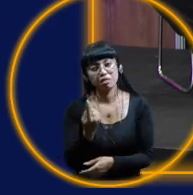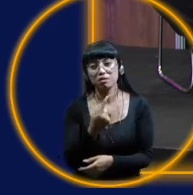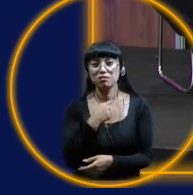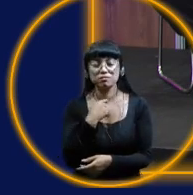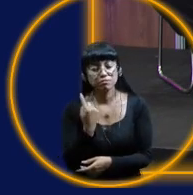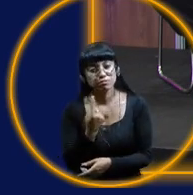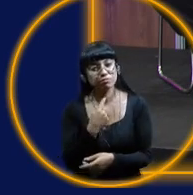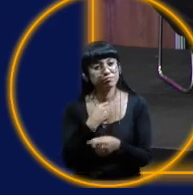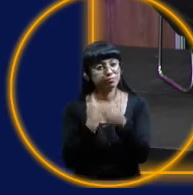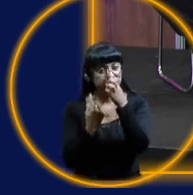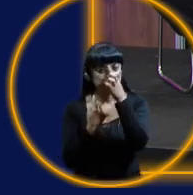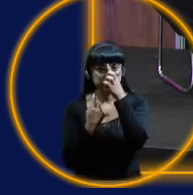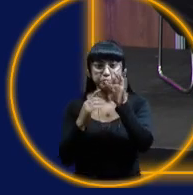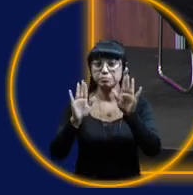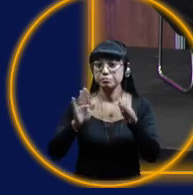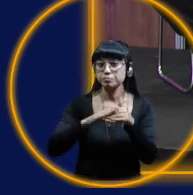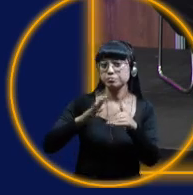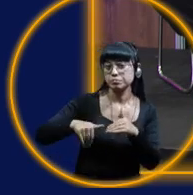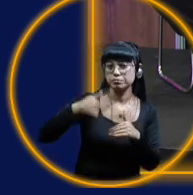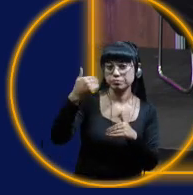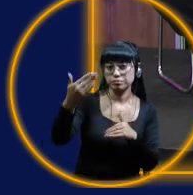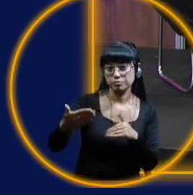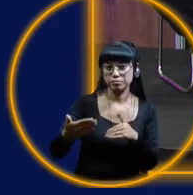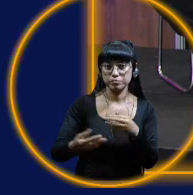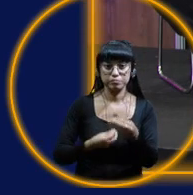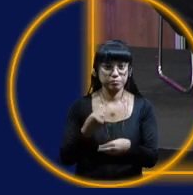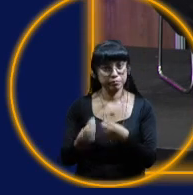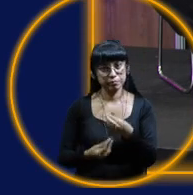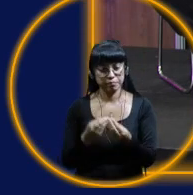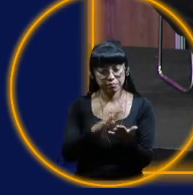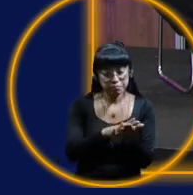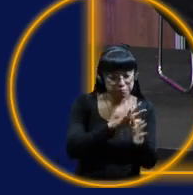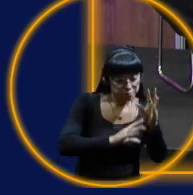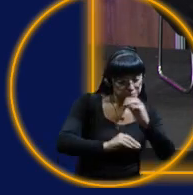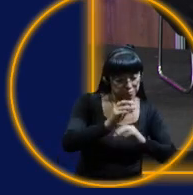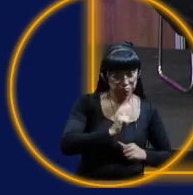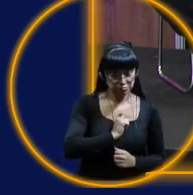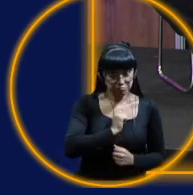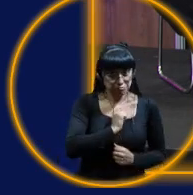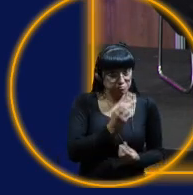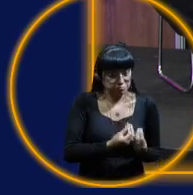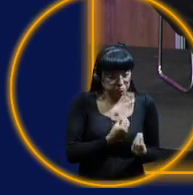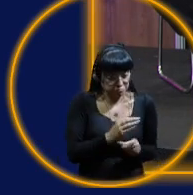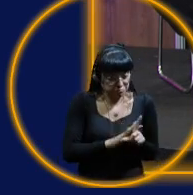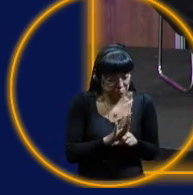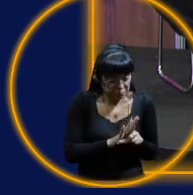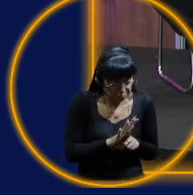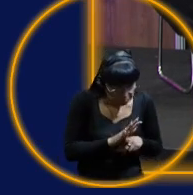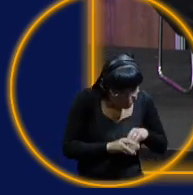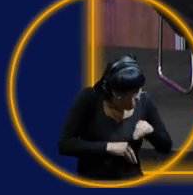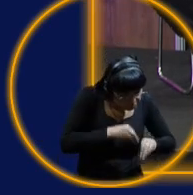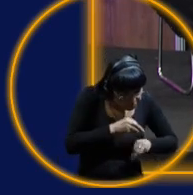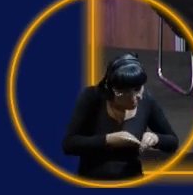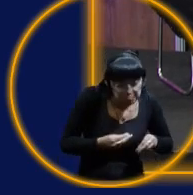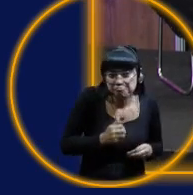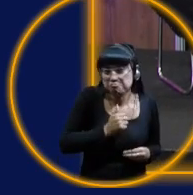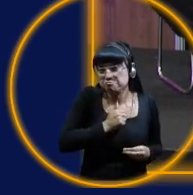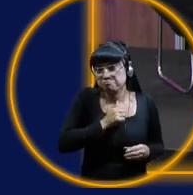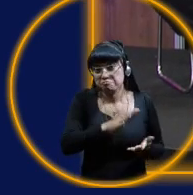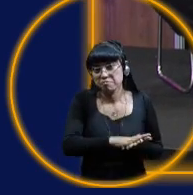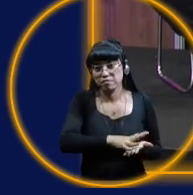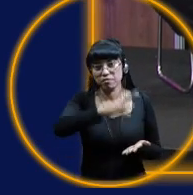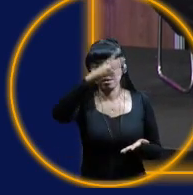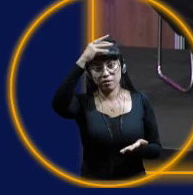eventually we started learning how you do it ourselves, and we started making